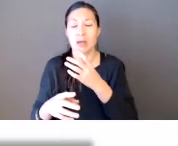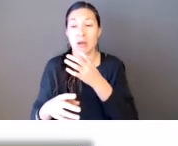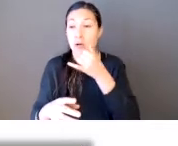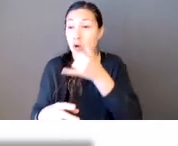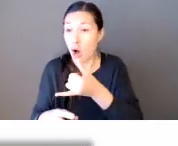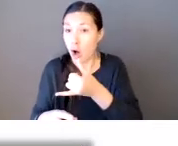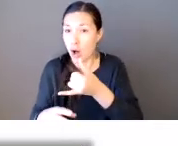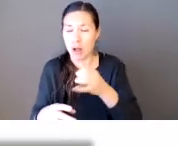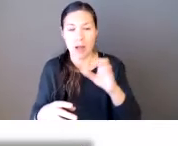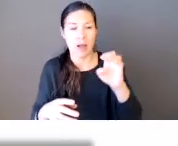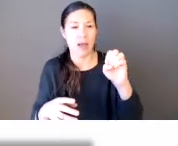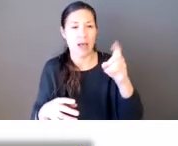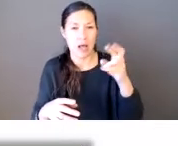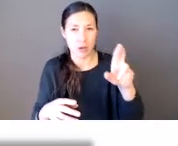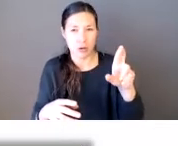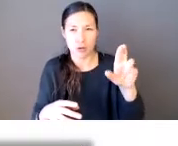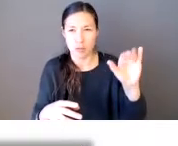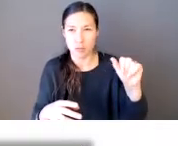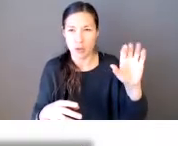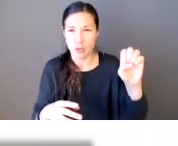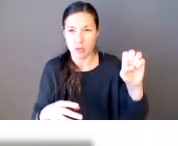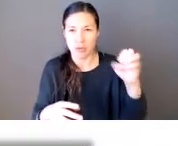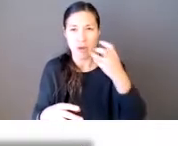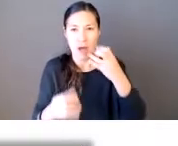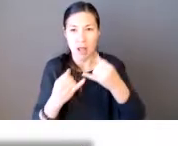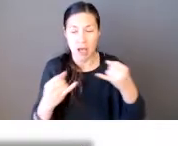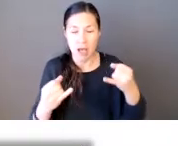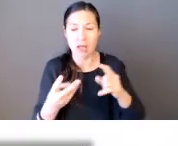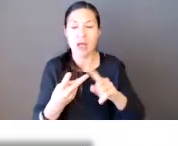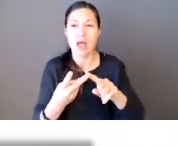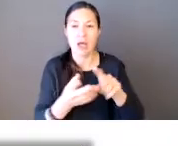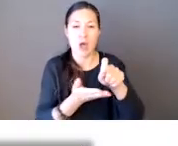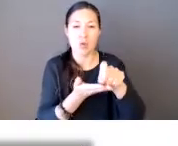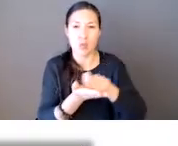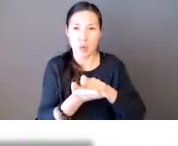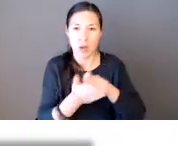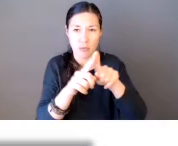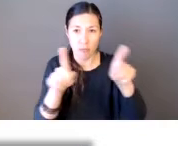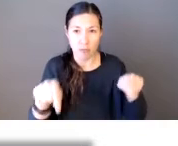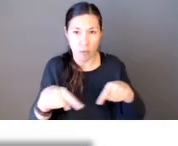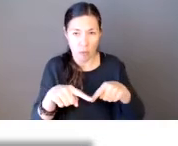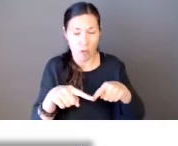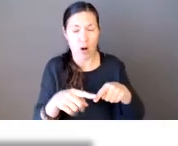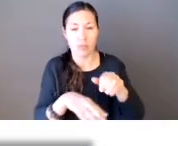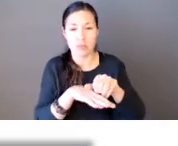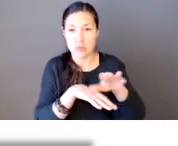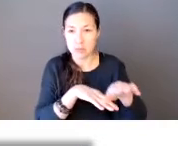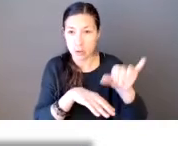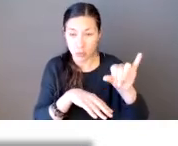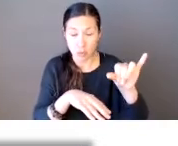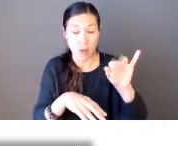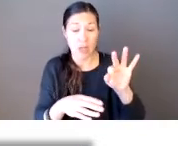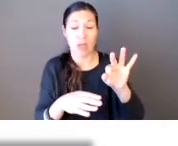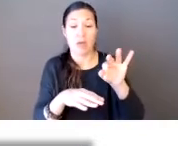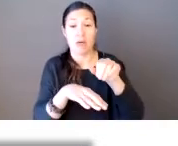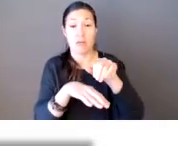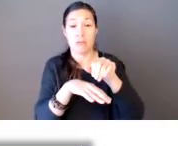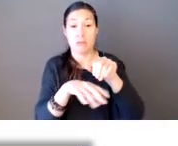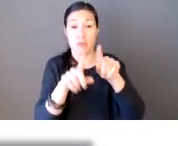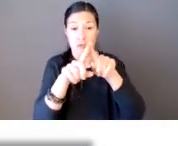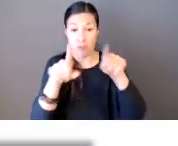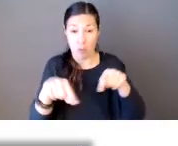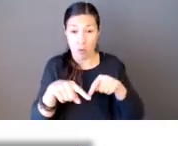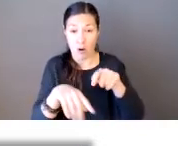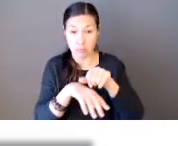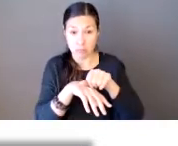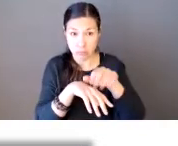Intake Unit and submit that written form. If you submit the written form, that takes the place of both